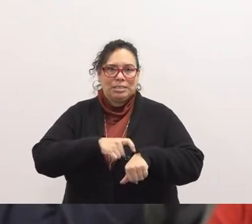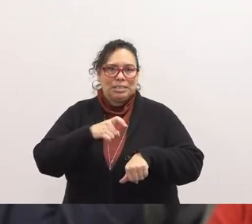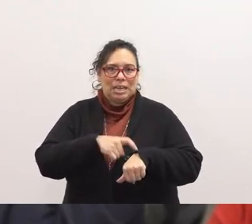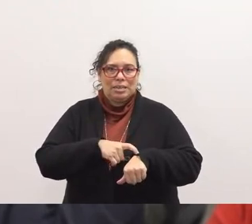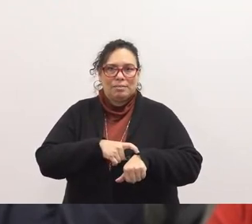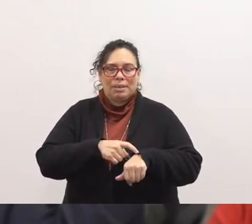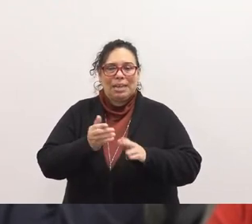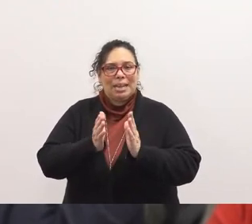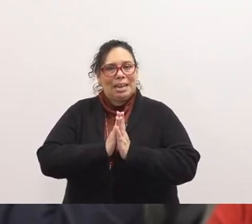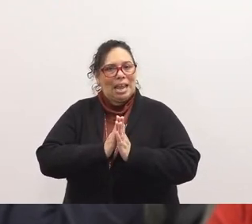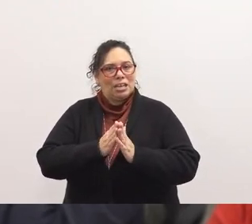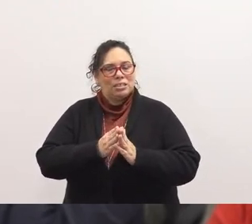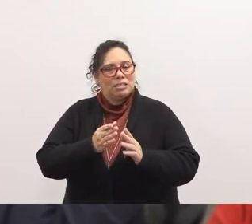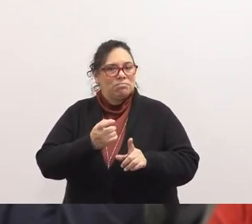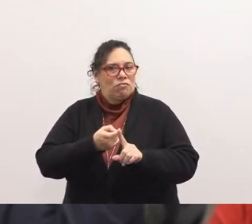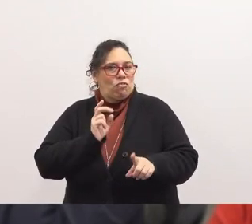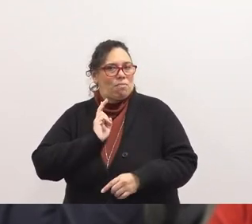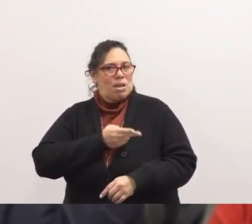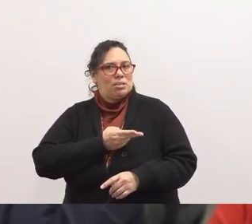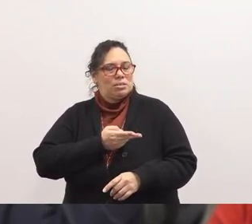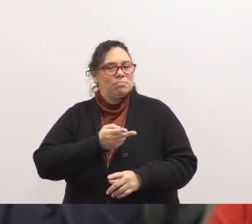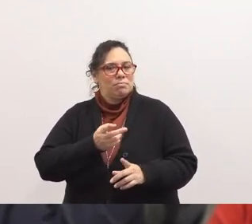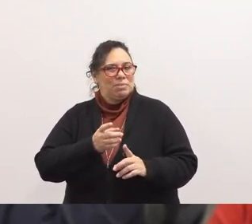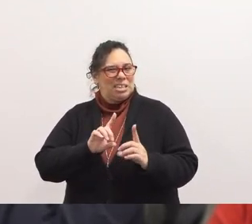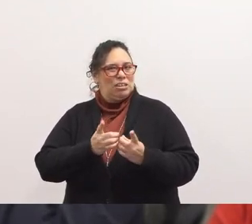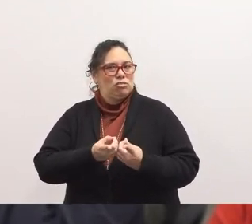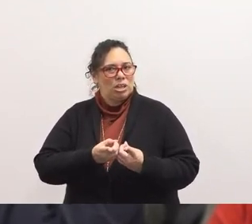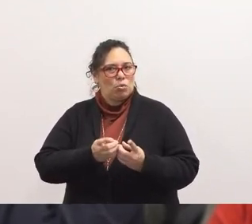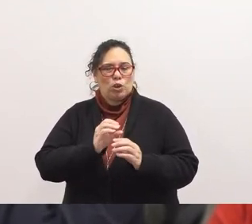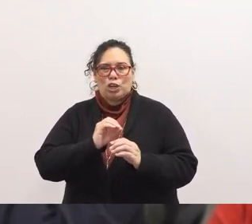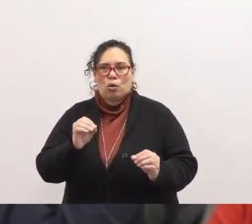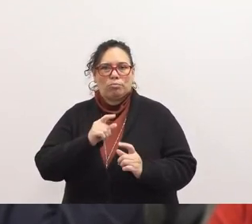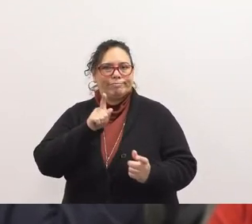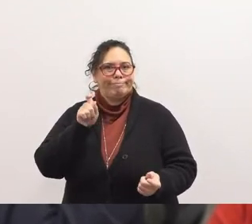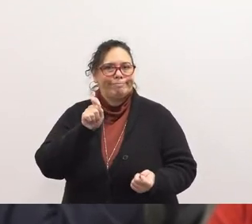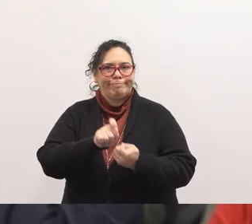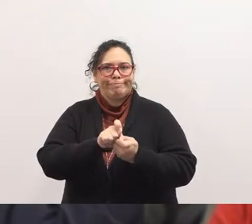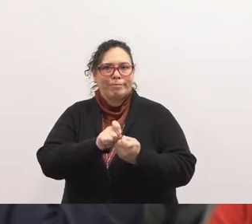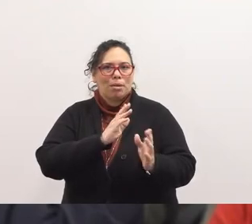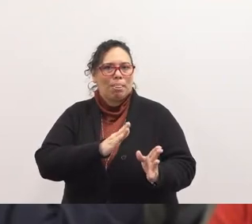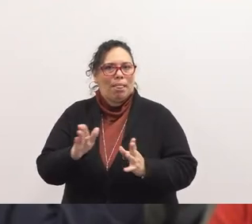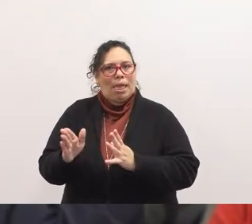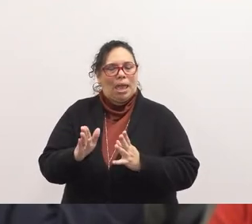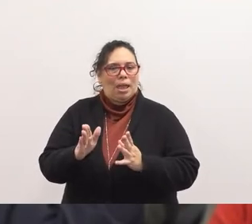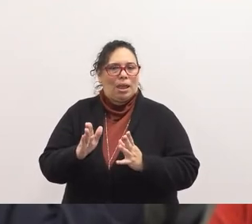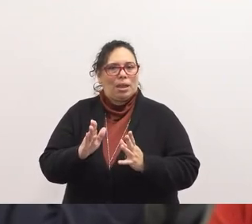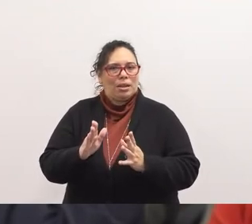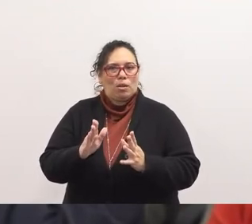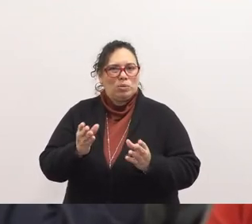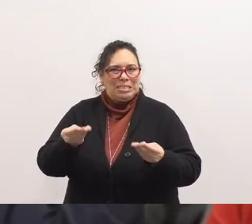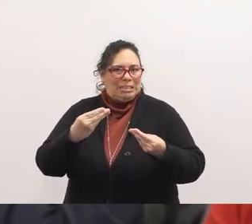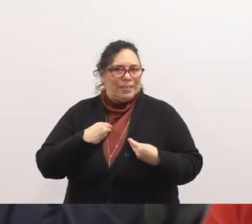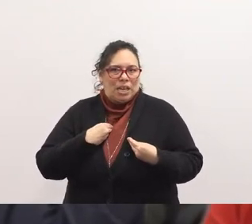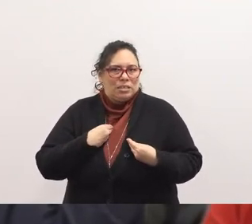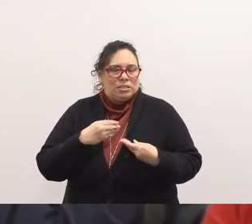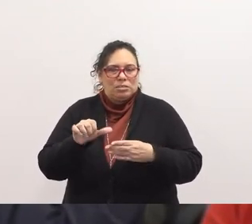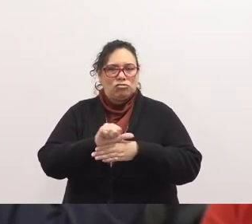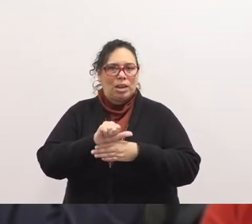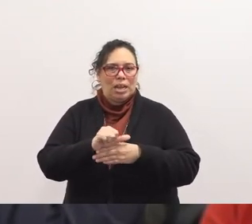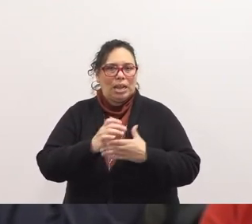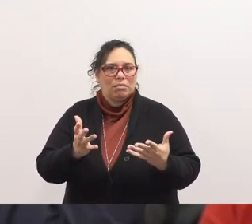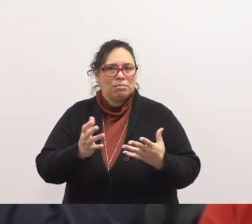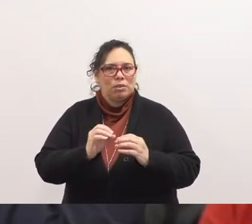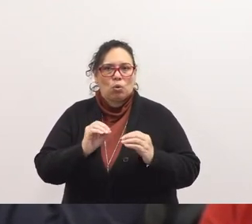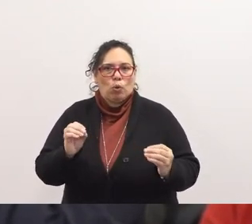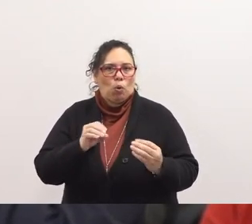asked from us by the district with no specific plan for what is going to be given to us in training, with